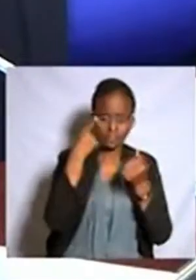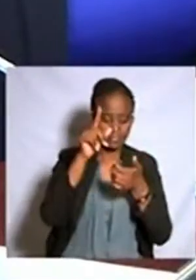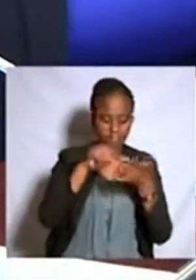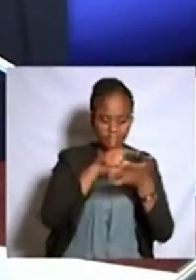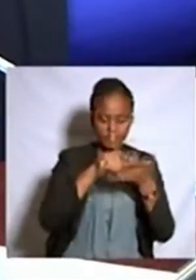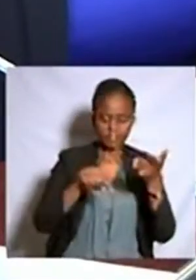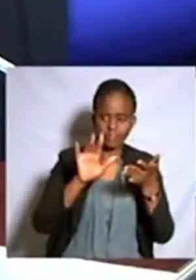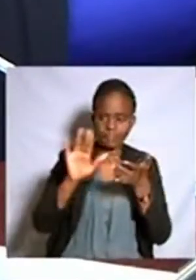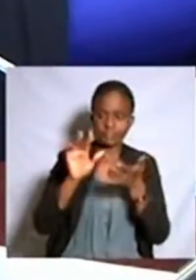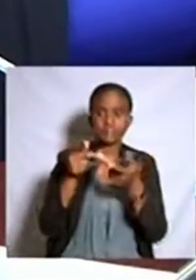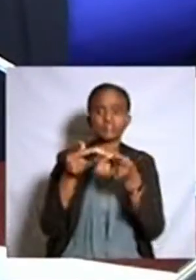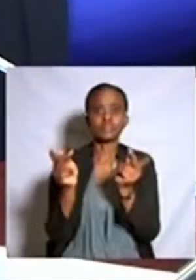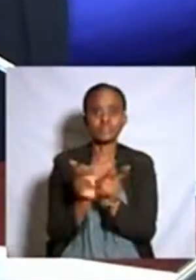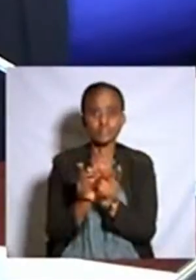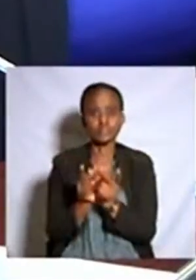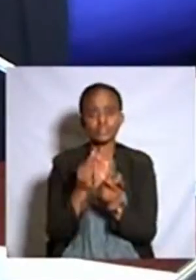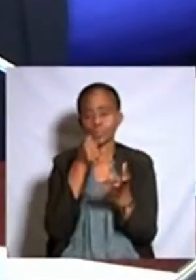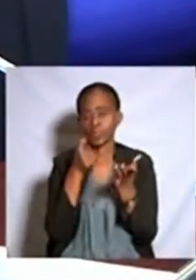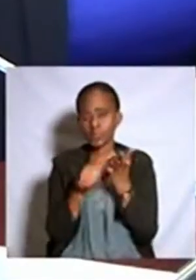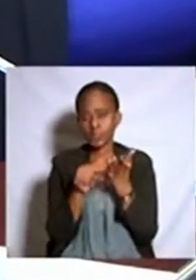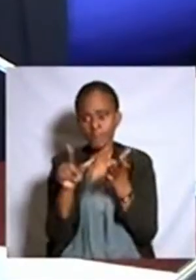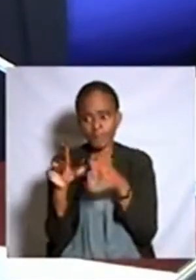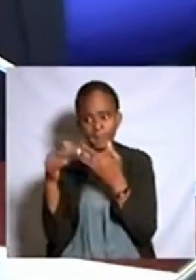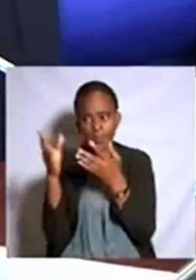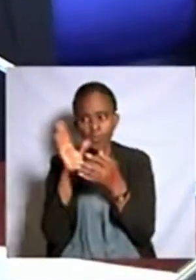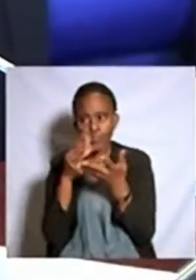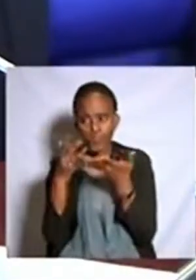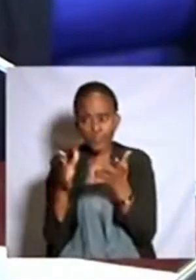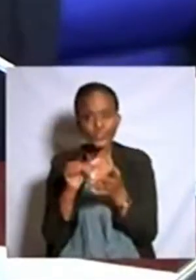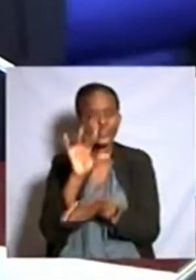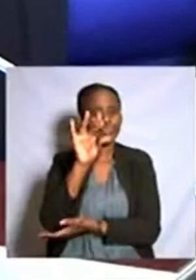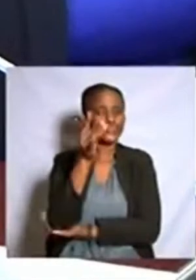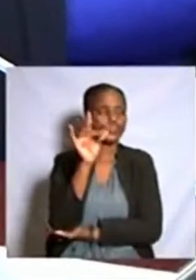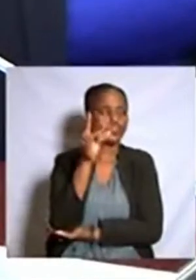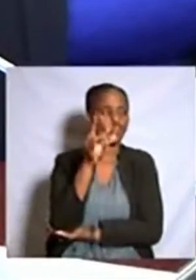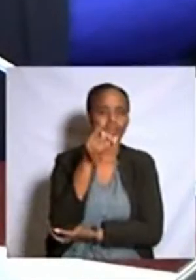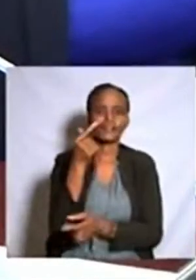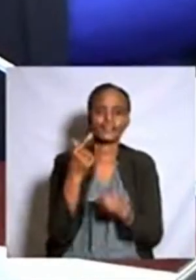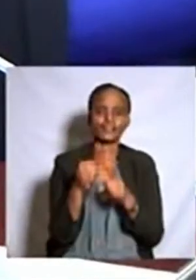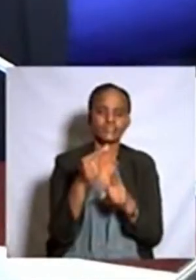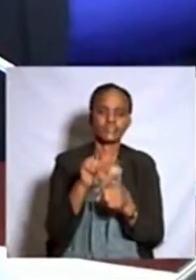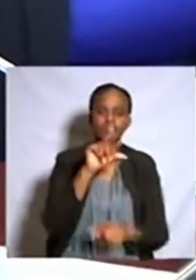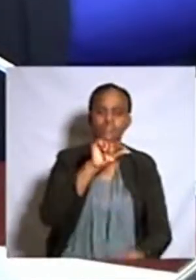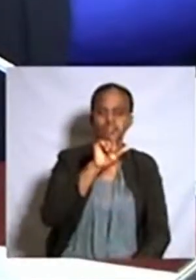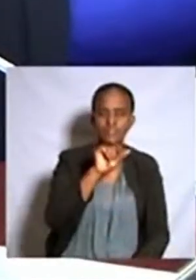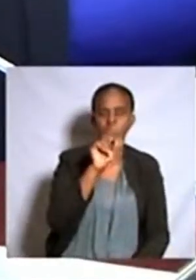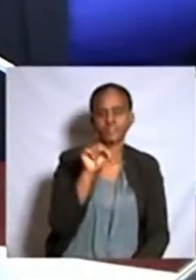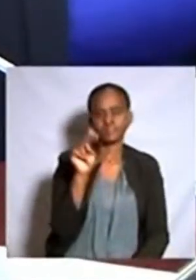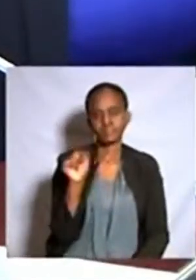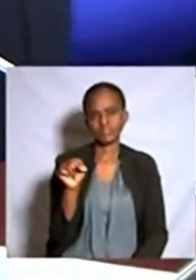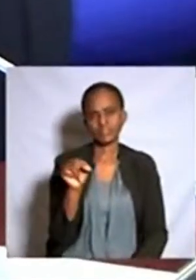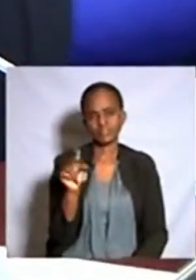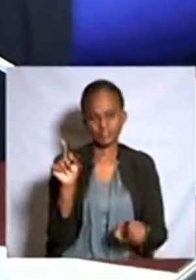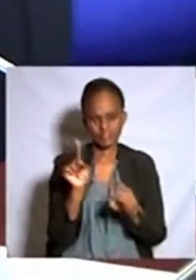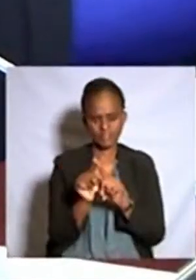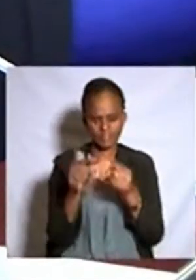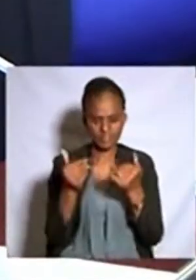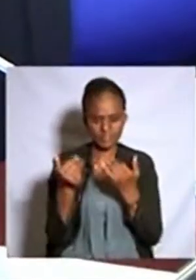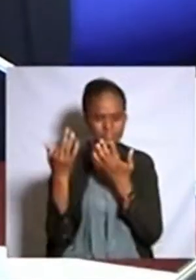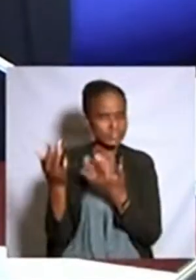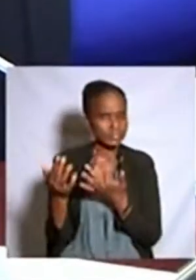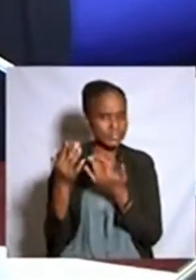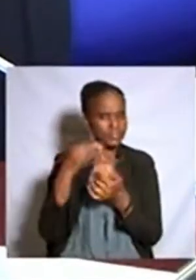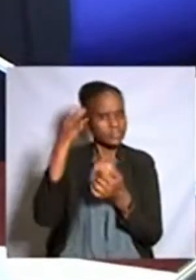of the facility. The said letter was delivered on 8th December 2022, and we now await